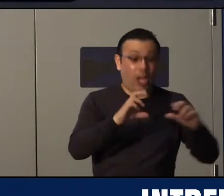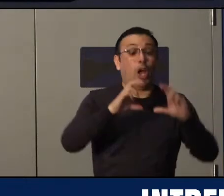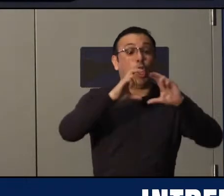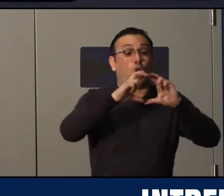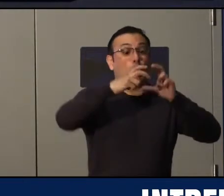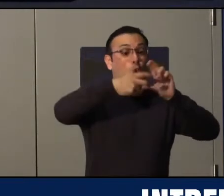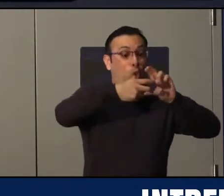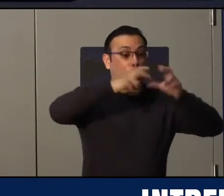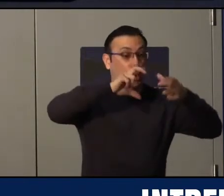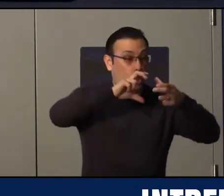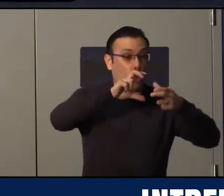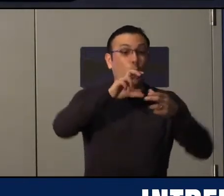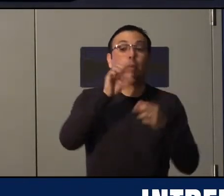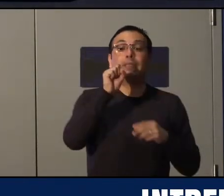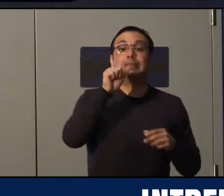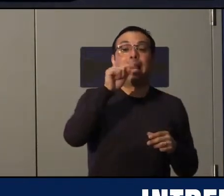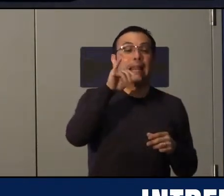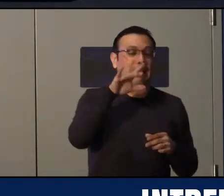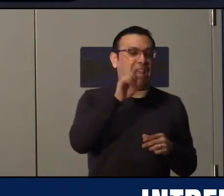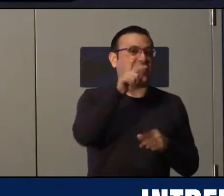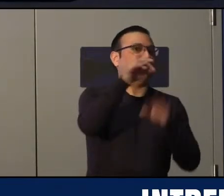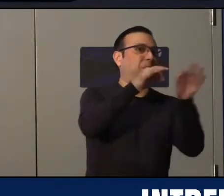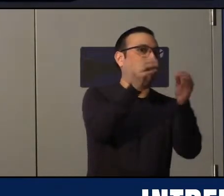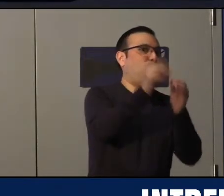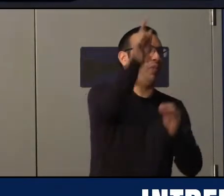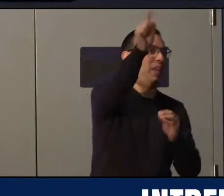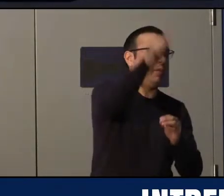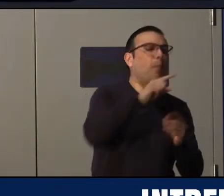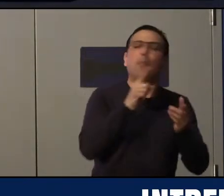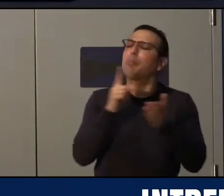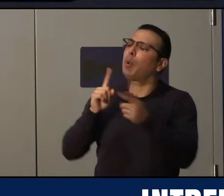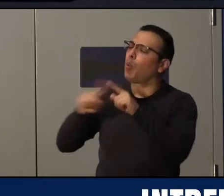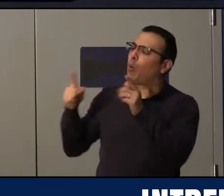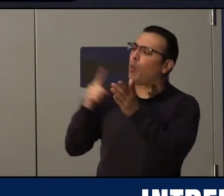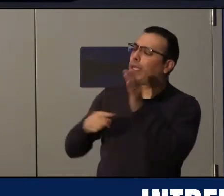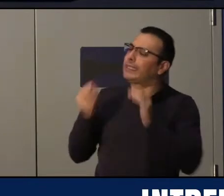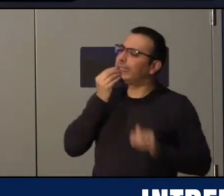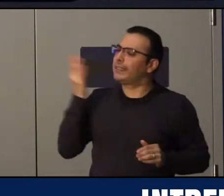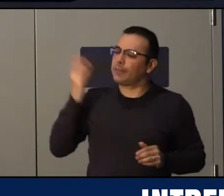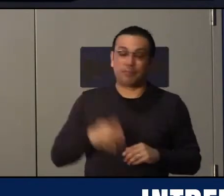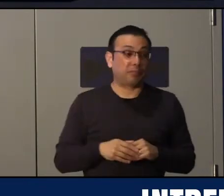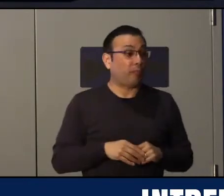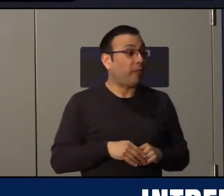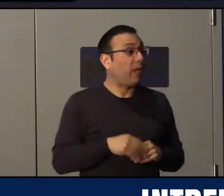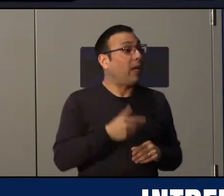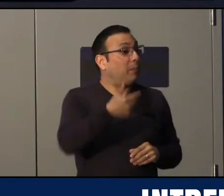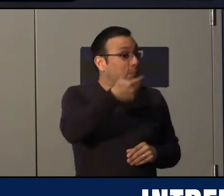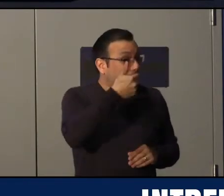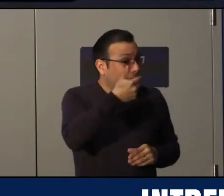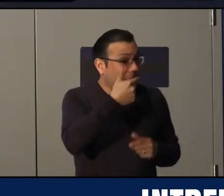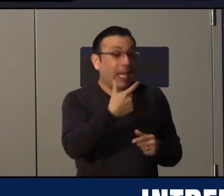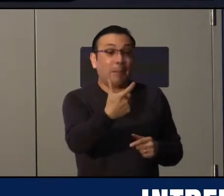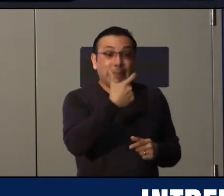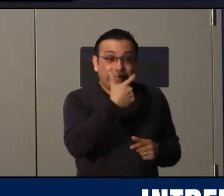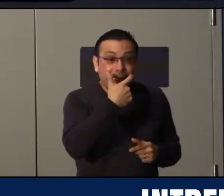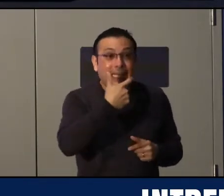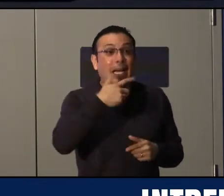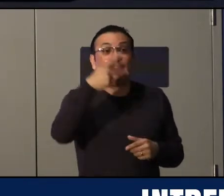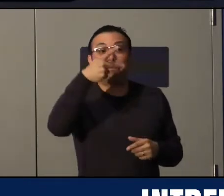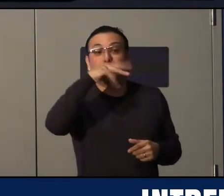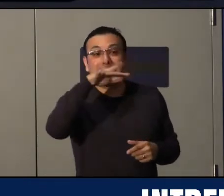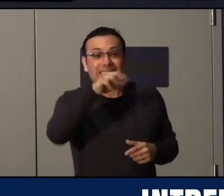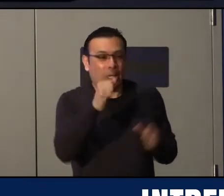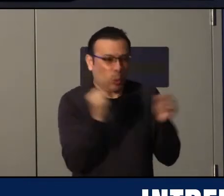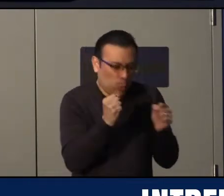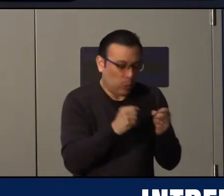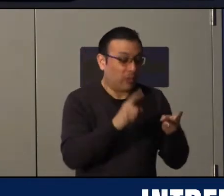there about that. But yeah, what do you eat in space? That's a good question. Well, we had pizza, cold pizza, which was delicious, and I had the